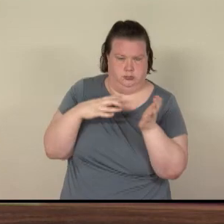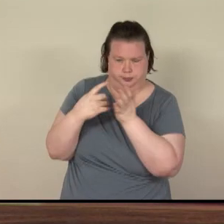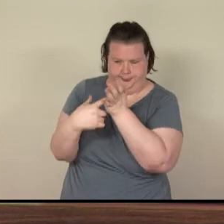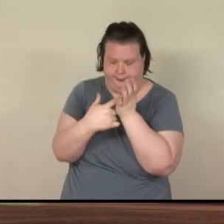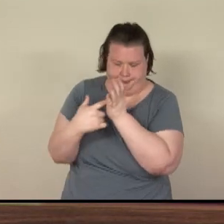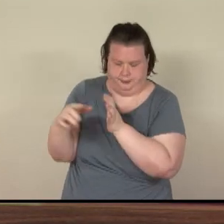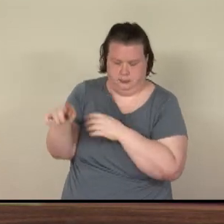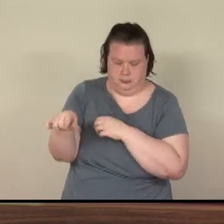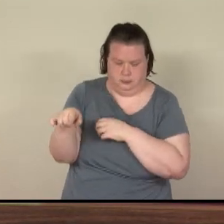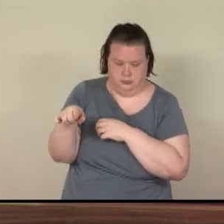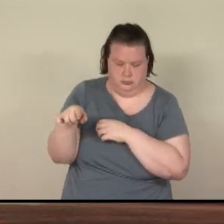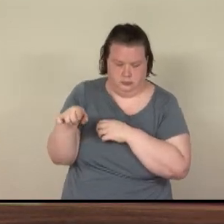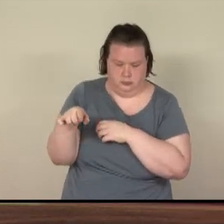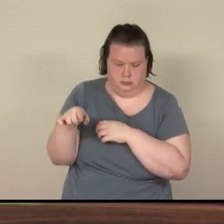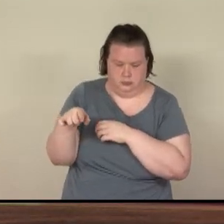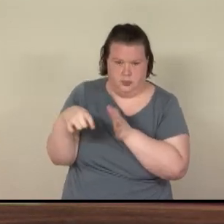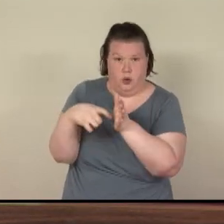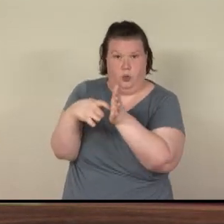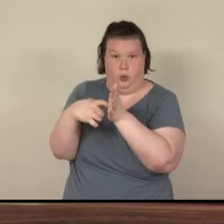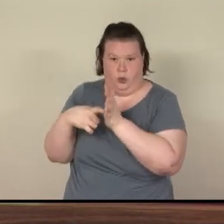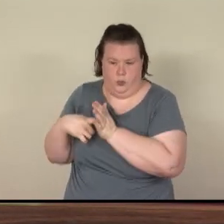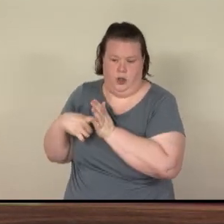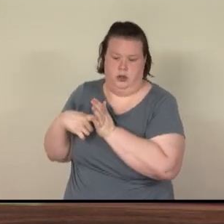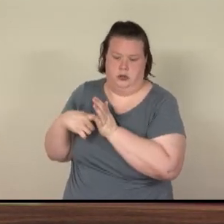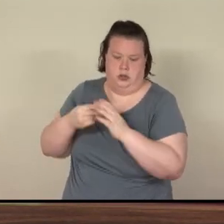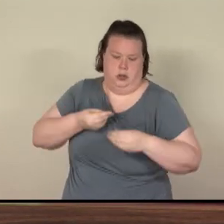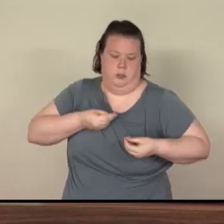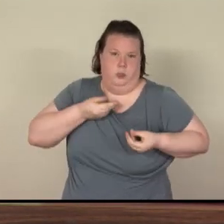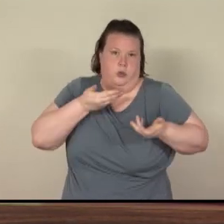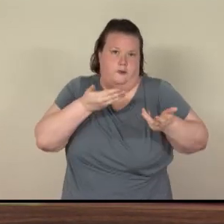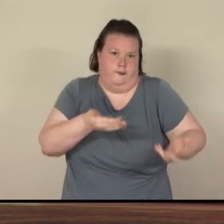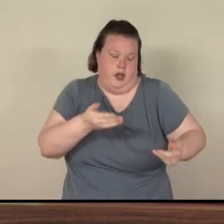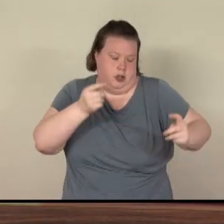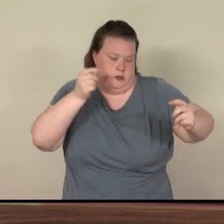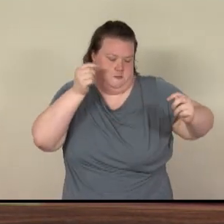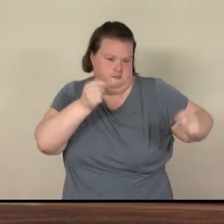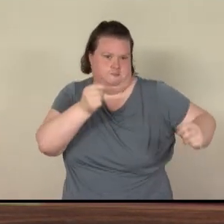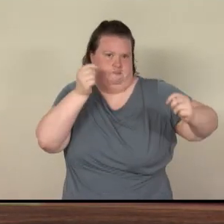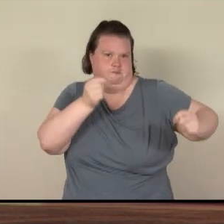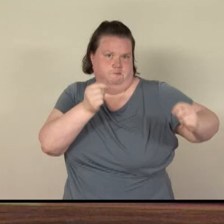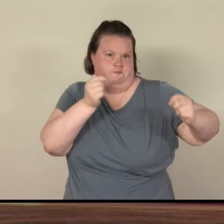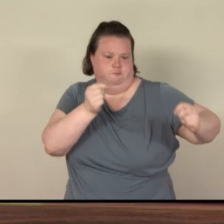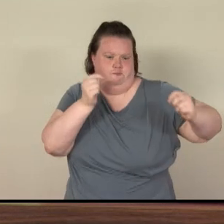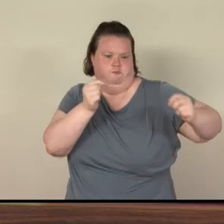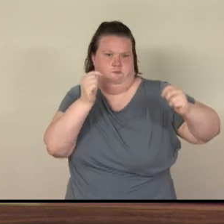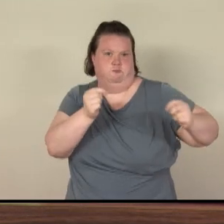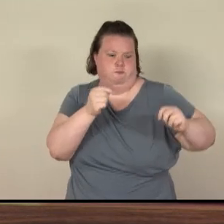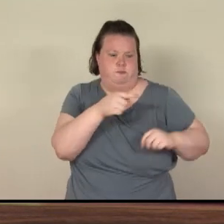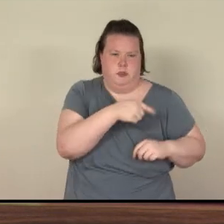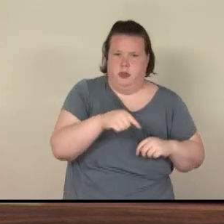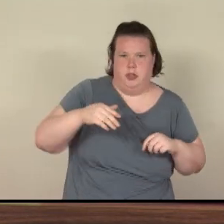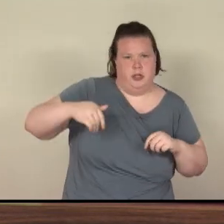requires us to provide extensive tutoring for students who have not passed